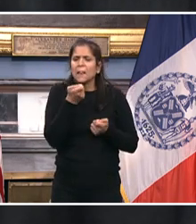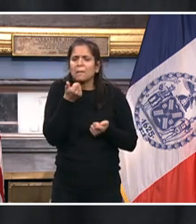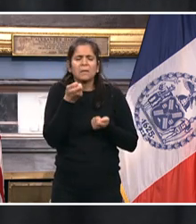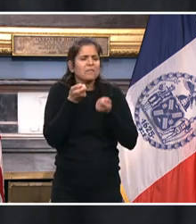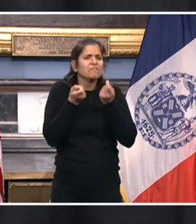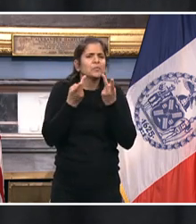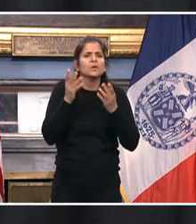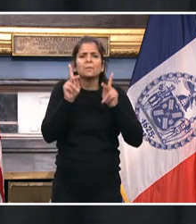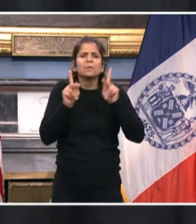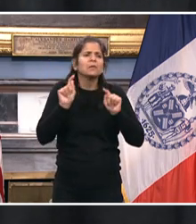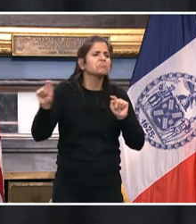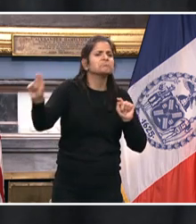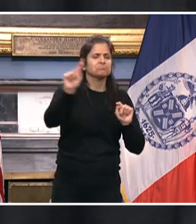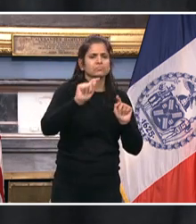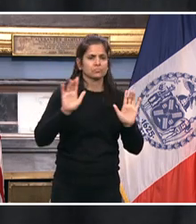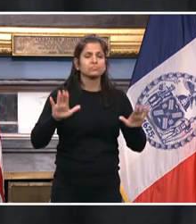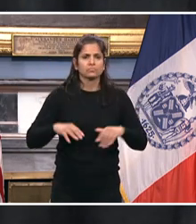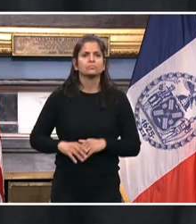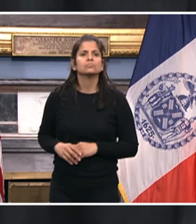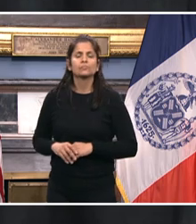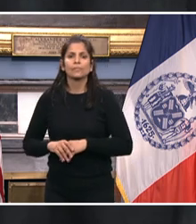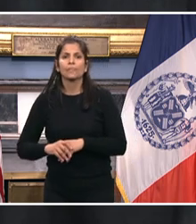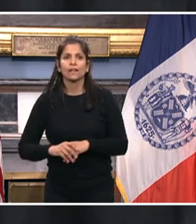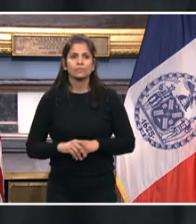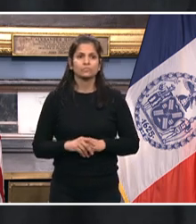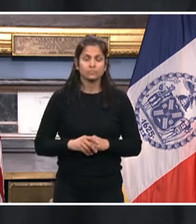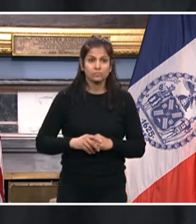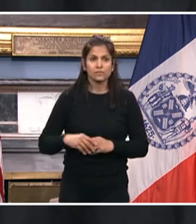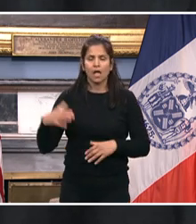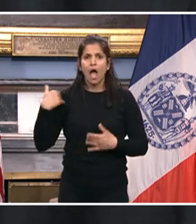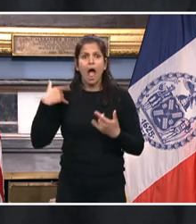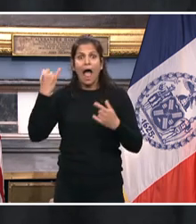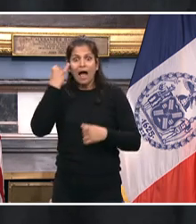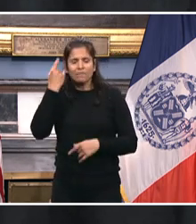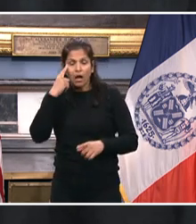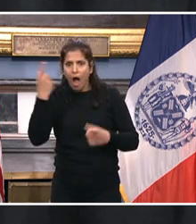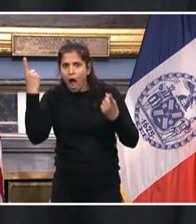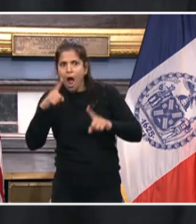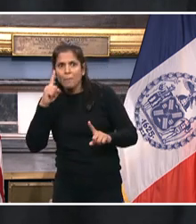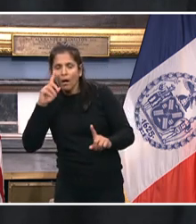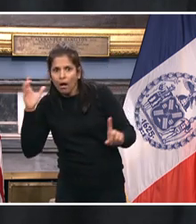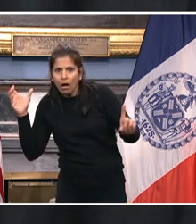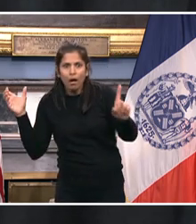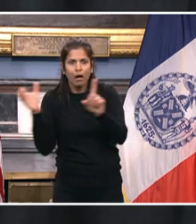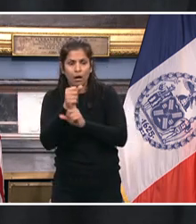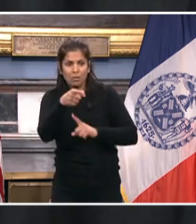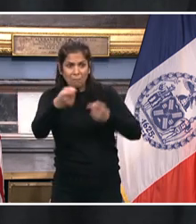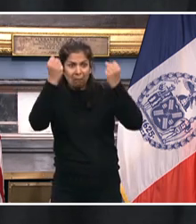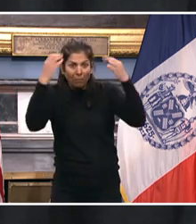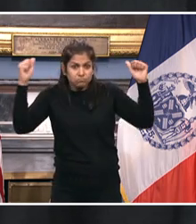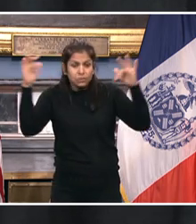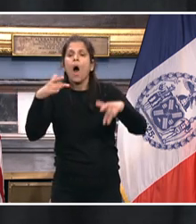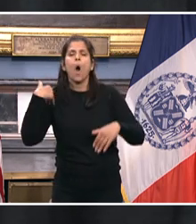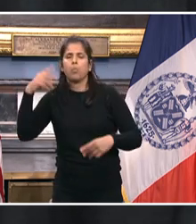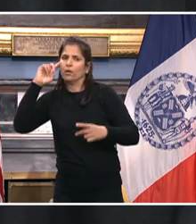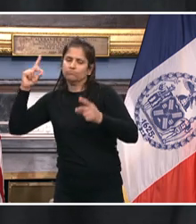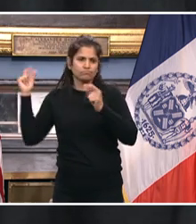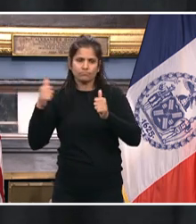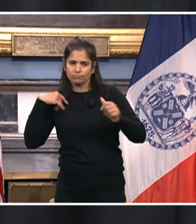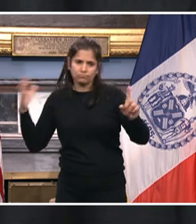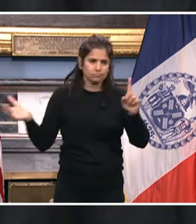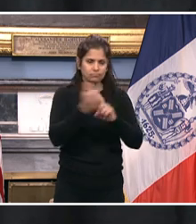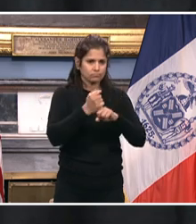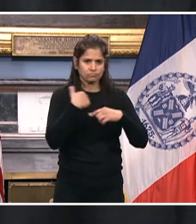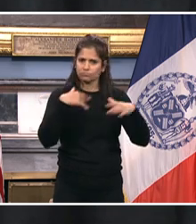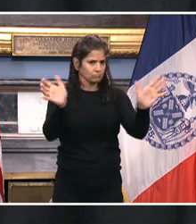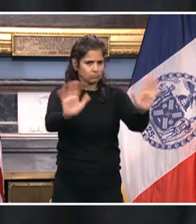is the need to have bus service as an alternative. And he said that's something the MTA has done and will do more of whenever they need. So that's about the